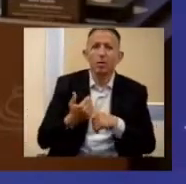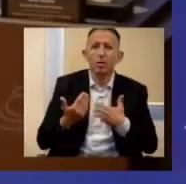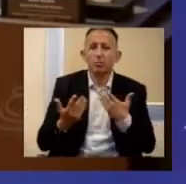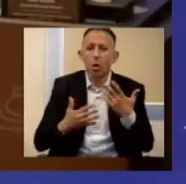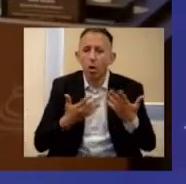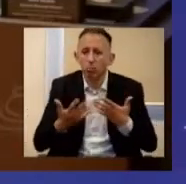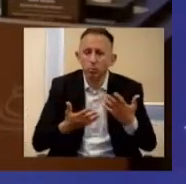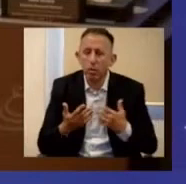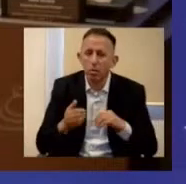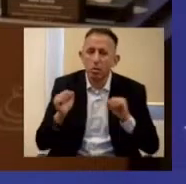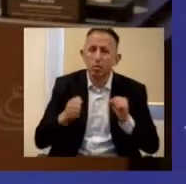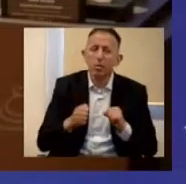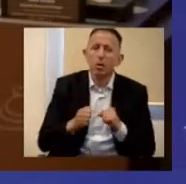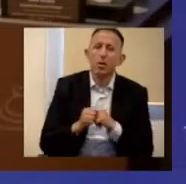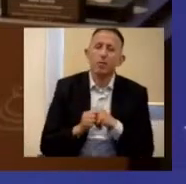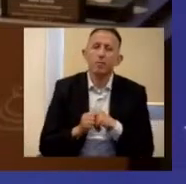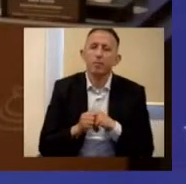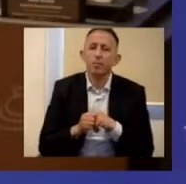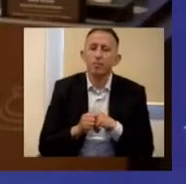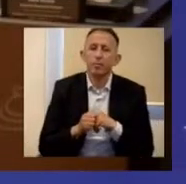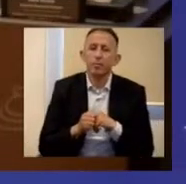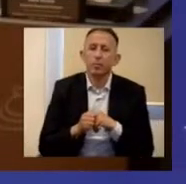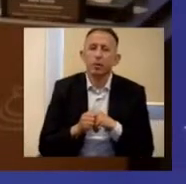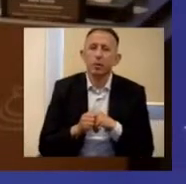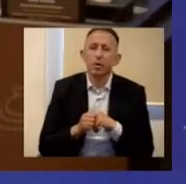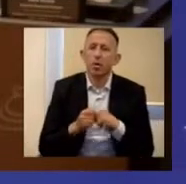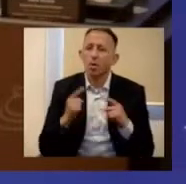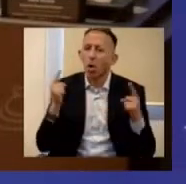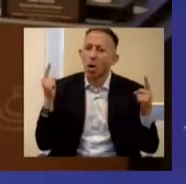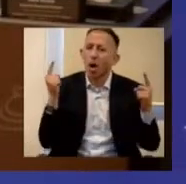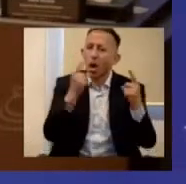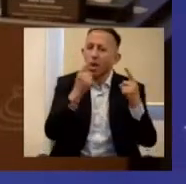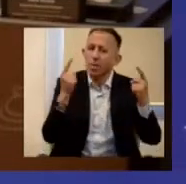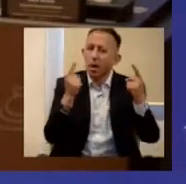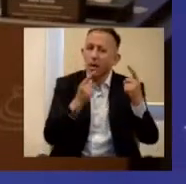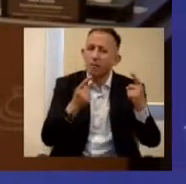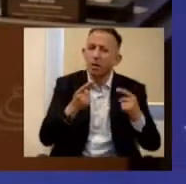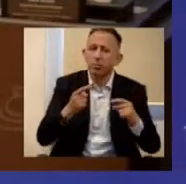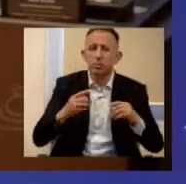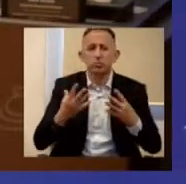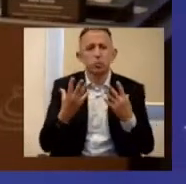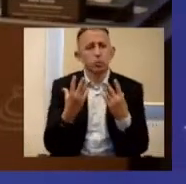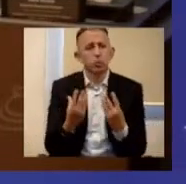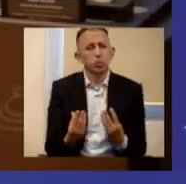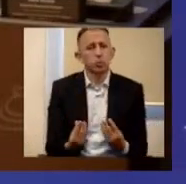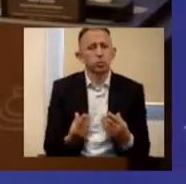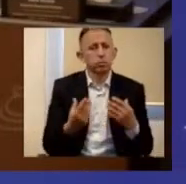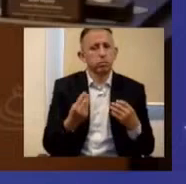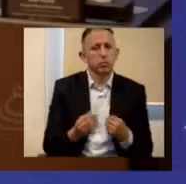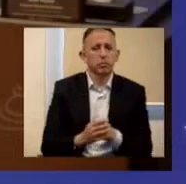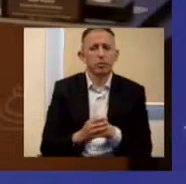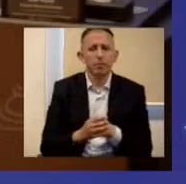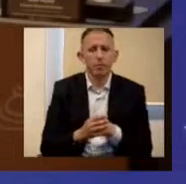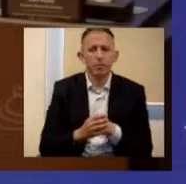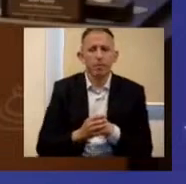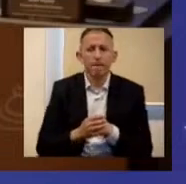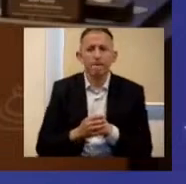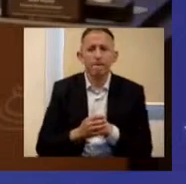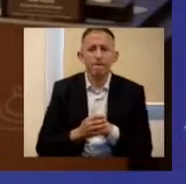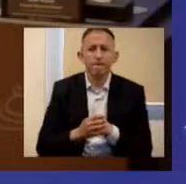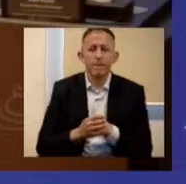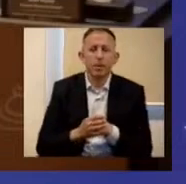so on. How far are we, Stephen said, from some of these perspectives? For some of